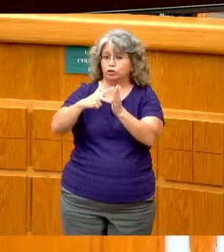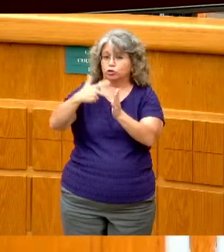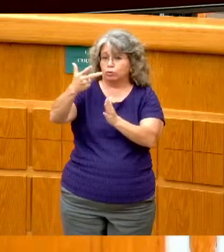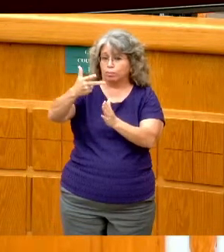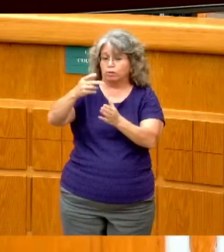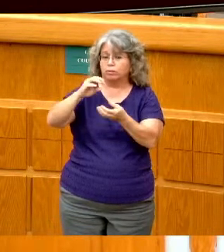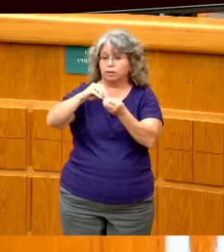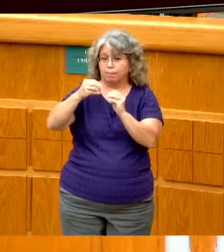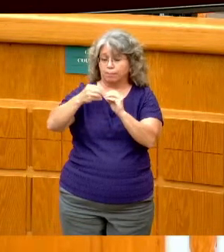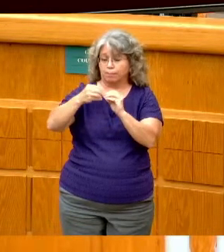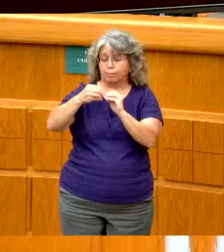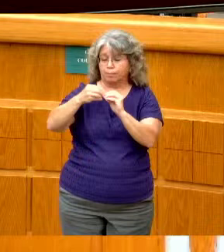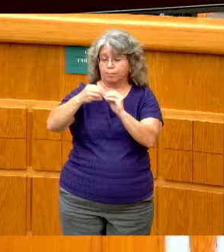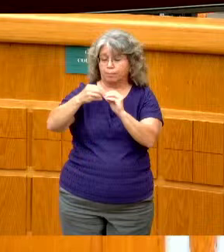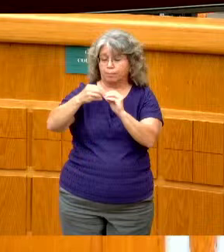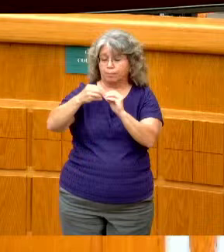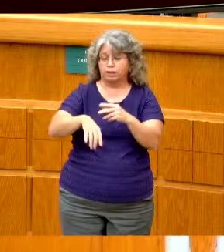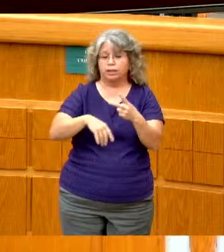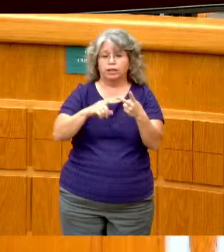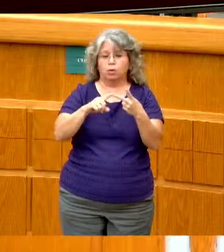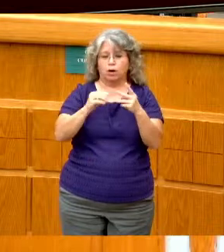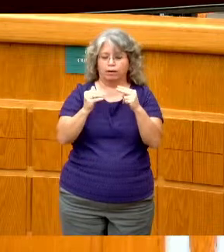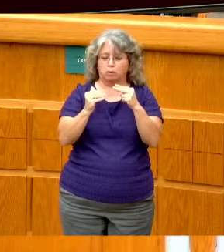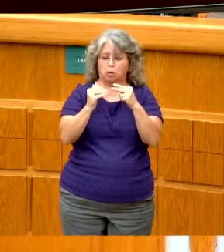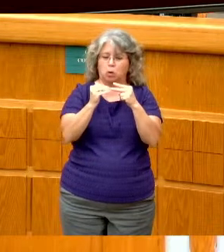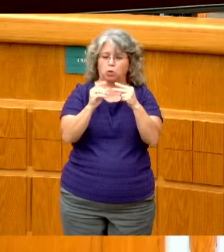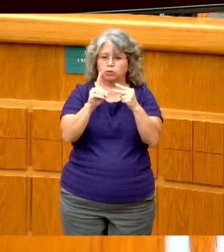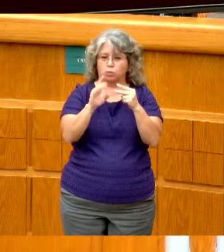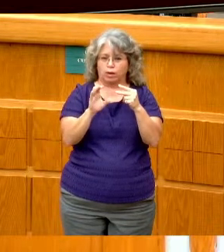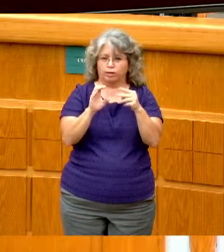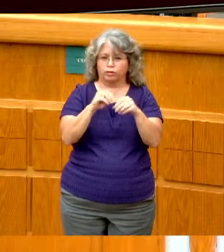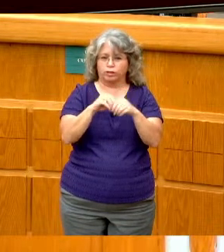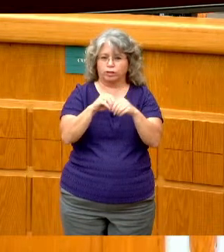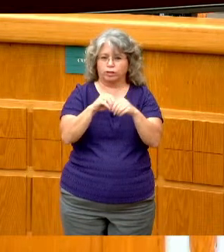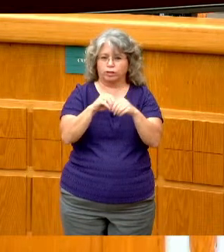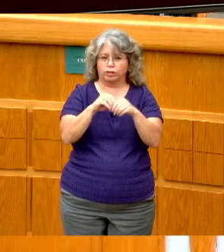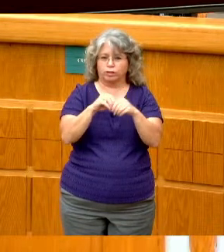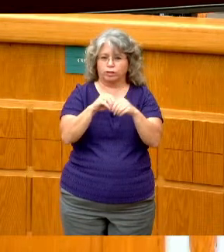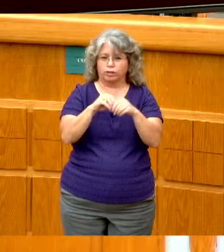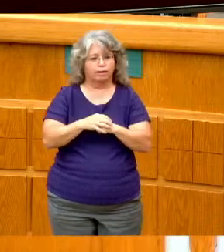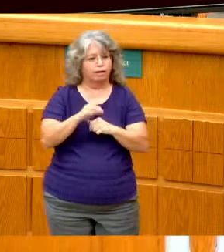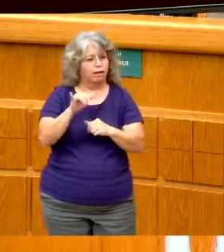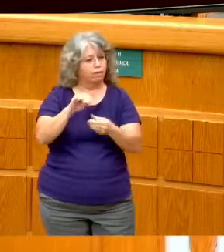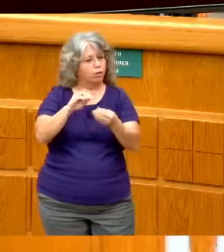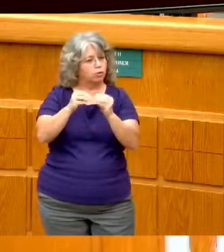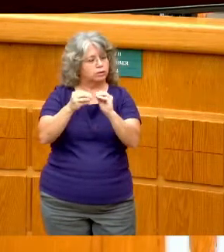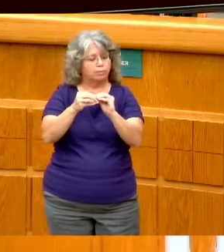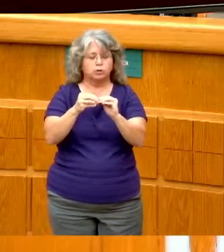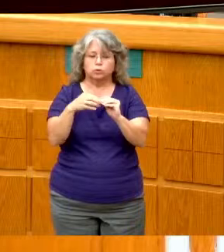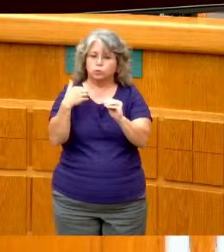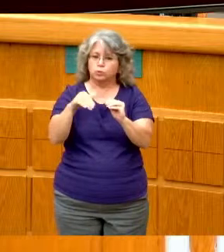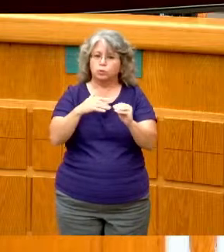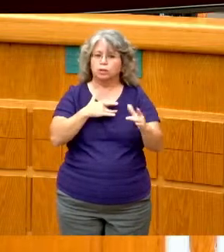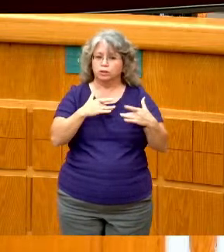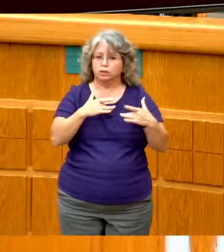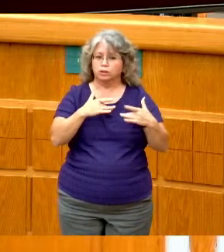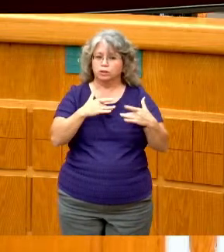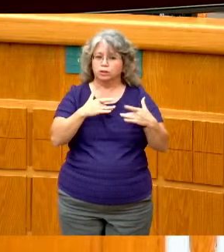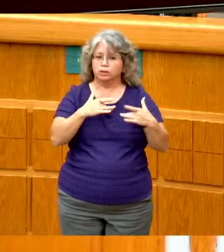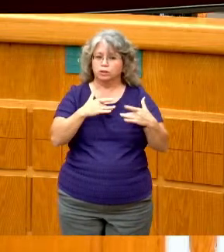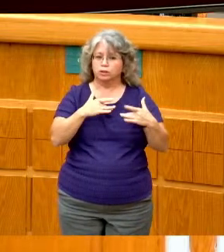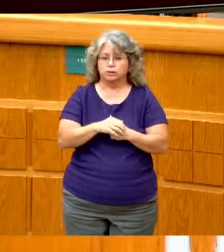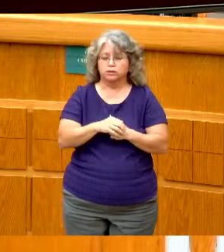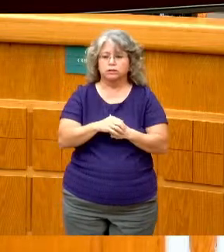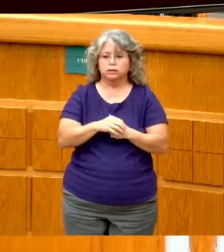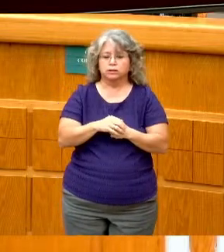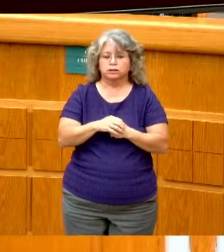very close to being 100 cases in one day. These numbers are extremely concerning, while noting the